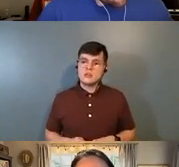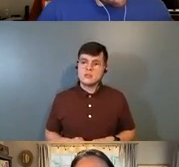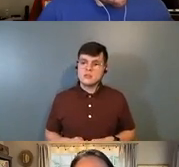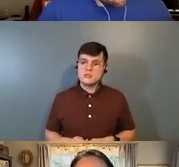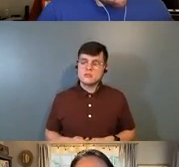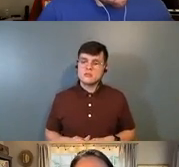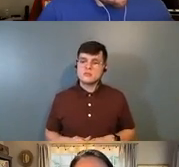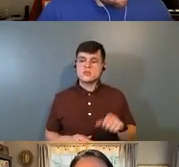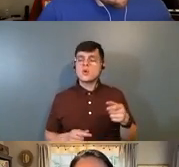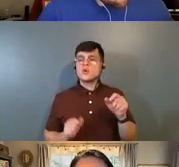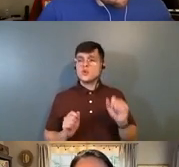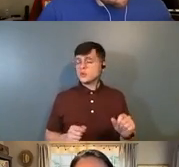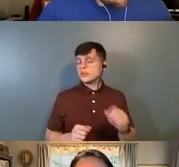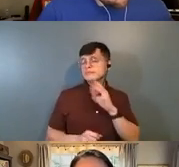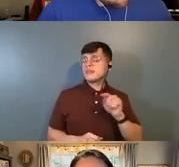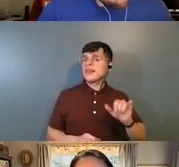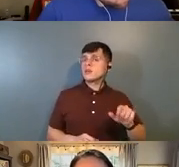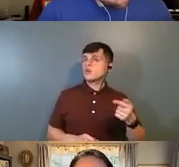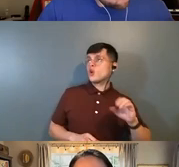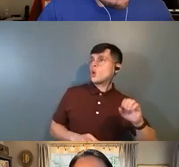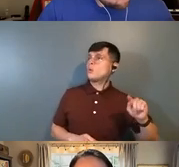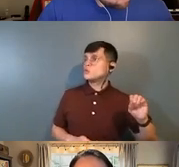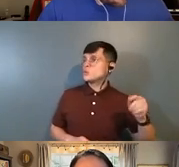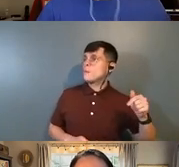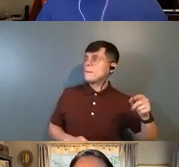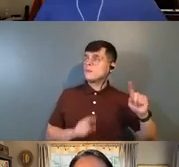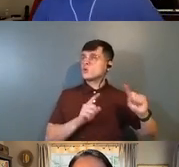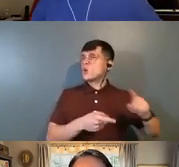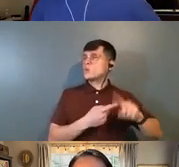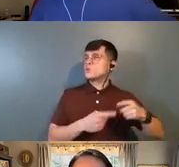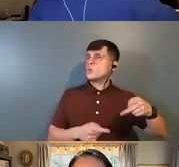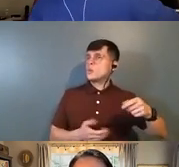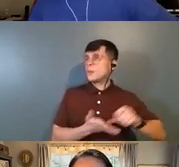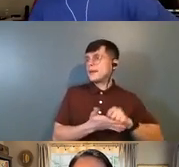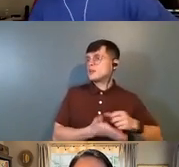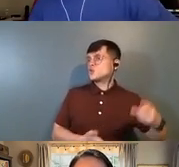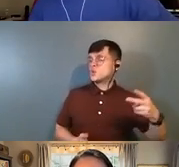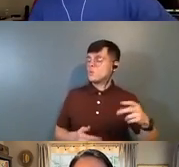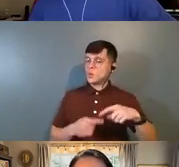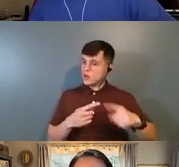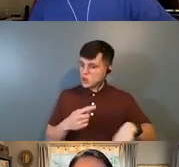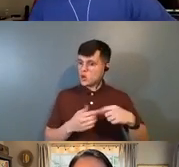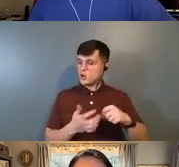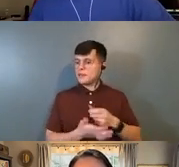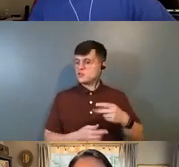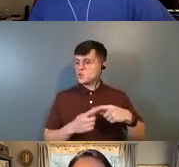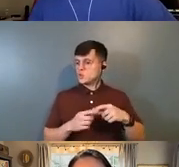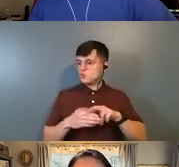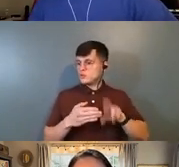like go to page two or something, or see load page two of results, something like